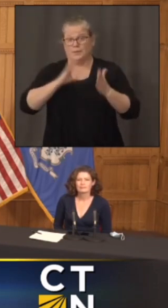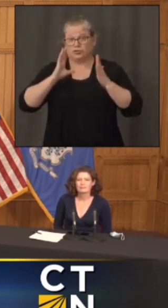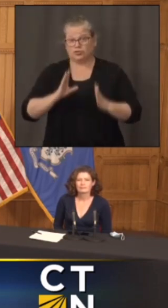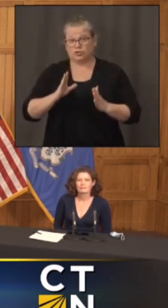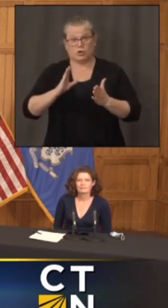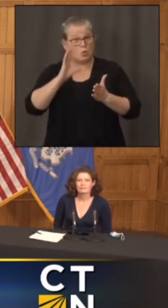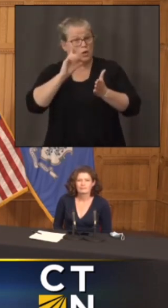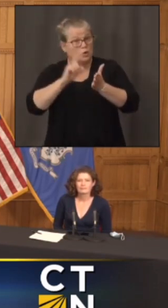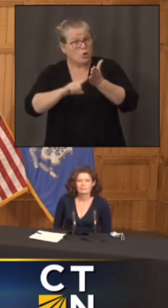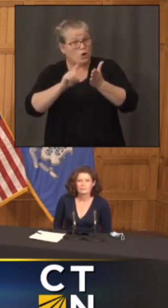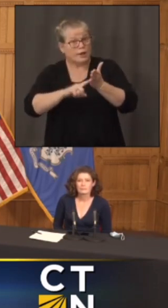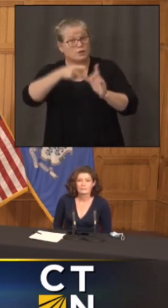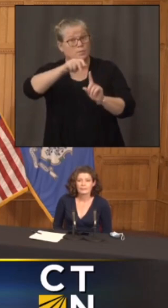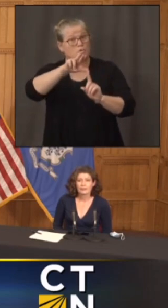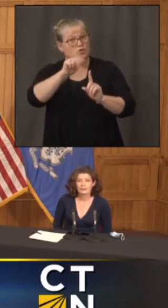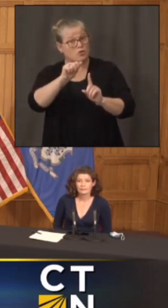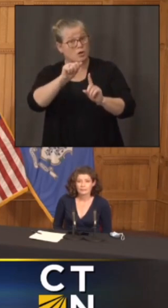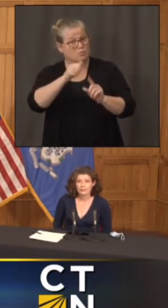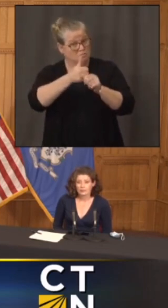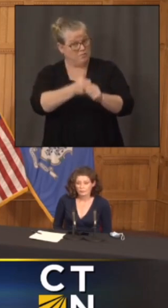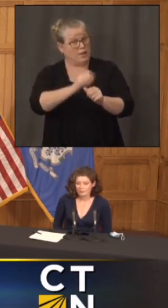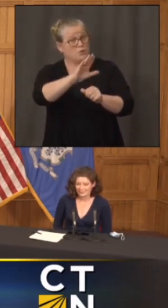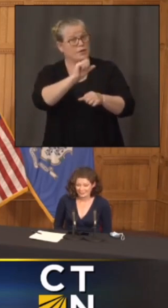looking into how they did their jobs?